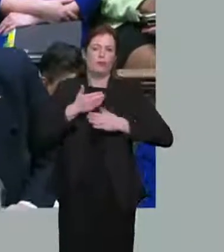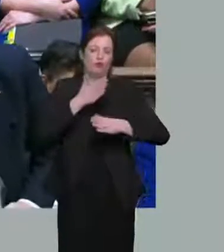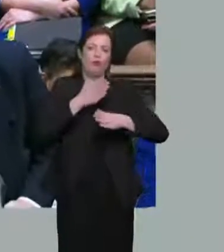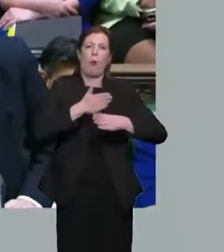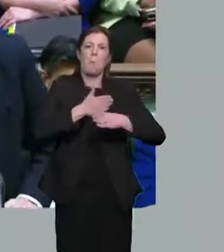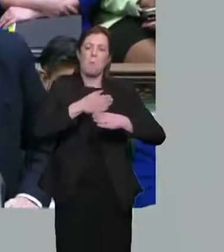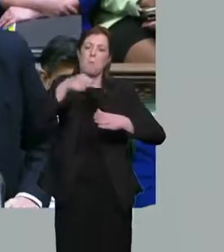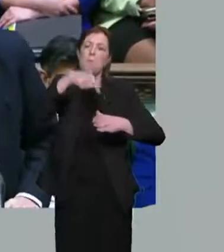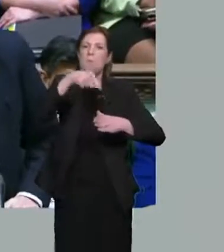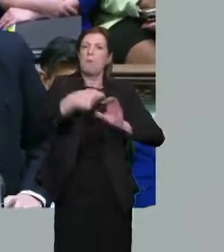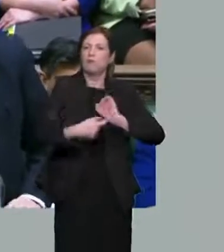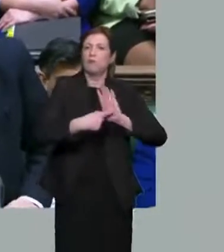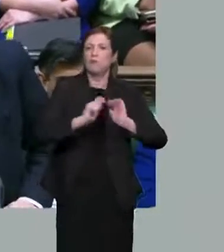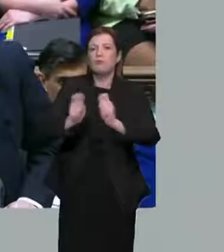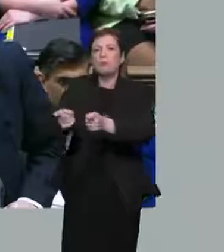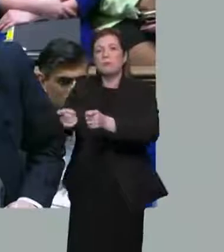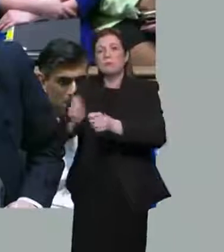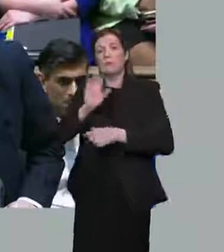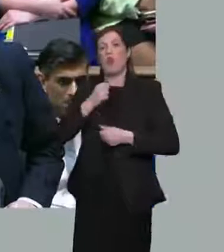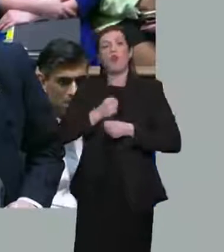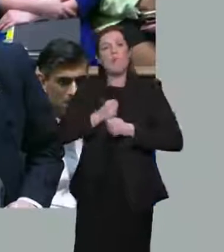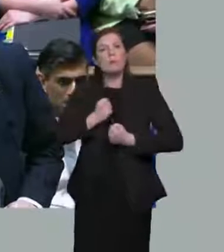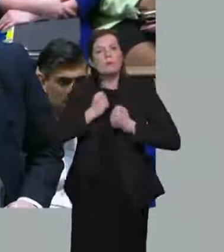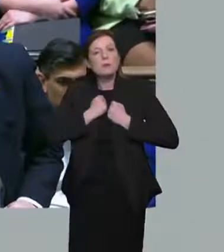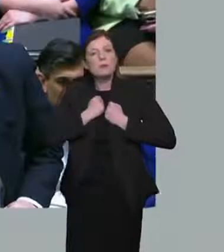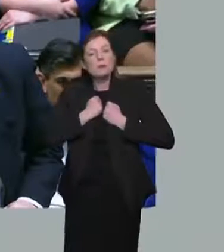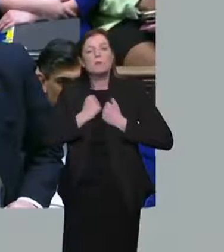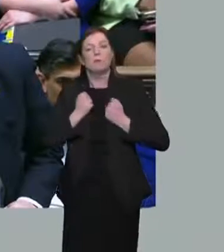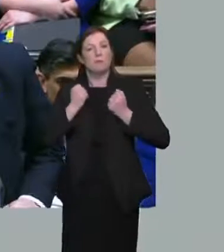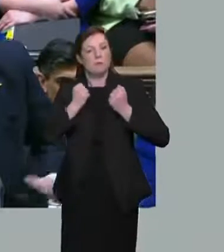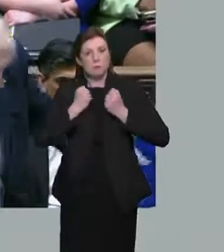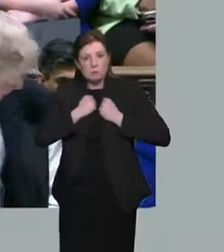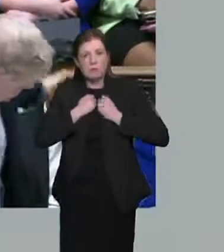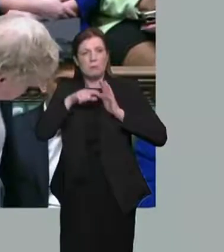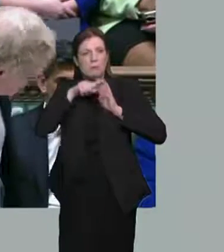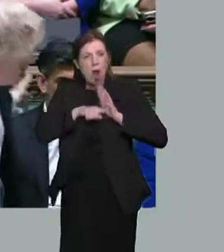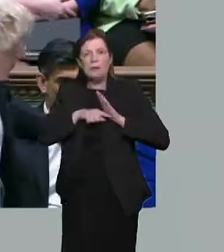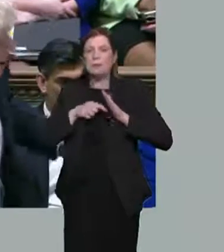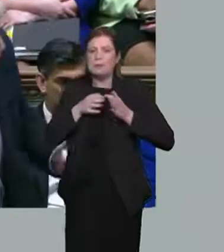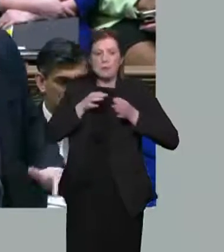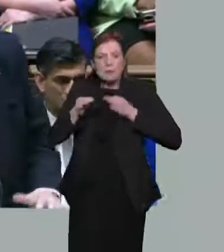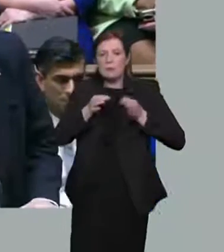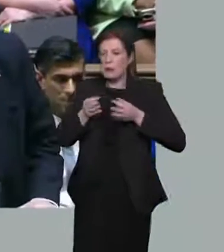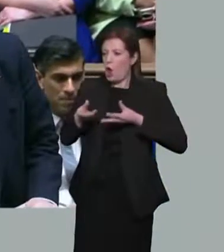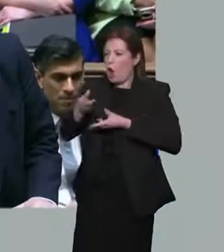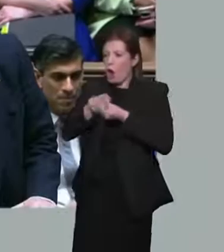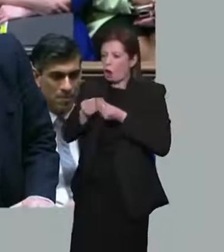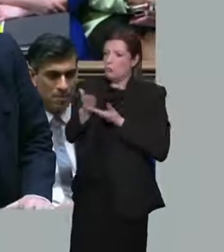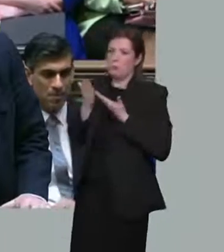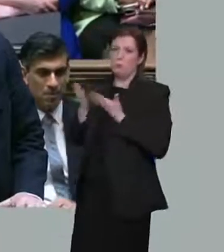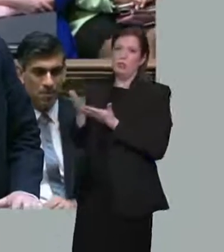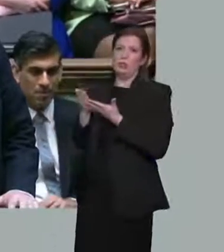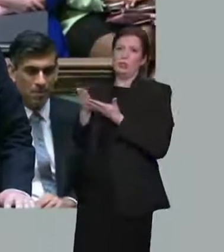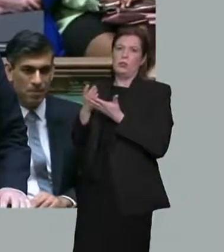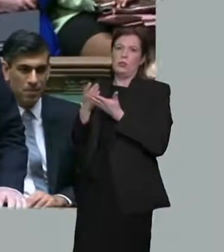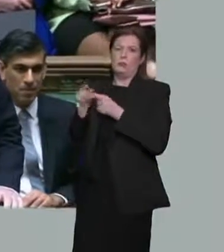Mr. Speaker. And under this government, thanks to the steps that we have taken, thanks to the stewardship of the economy by my right honourable